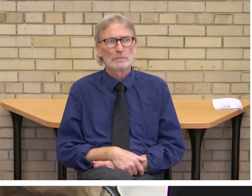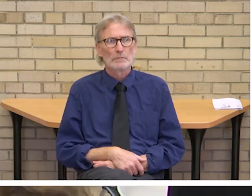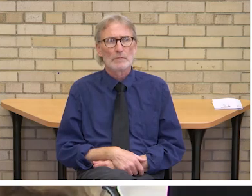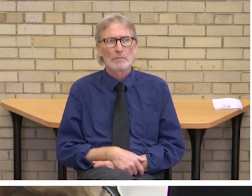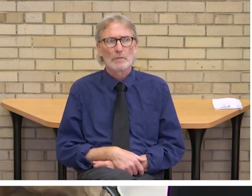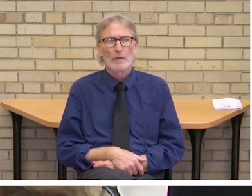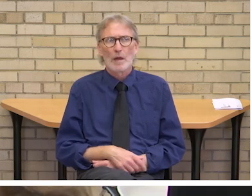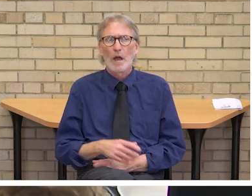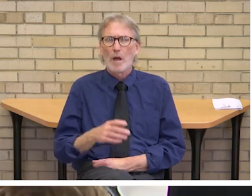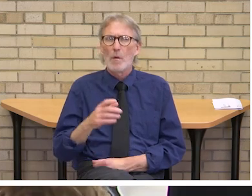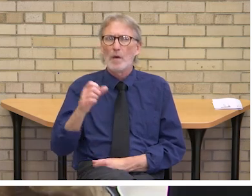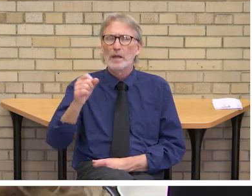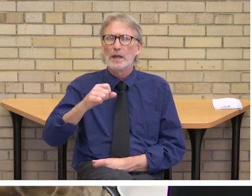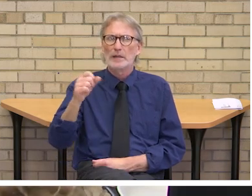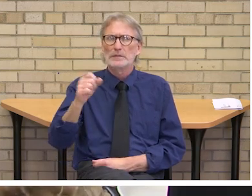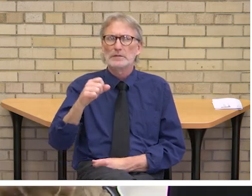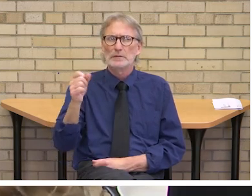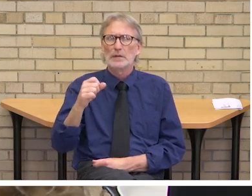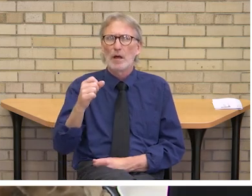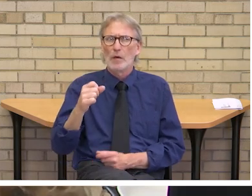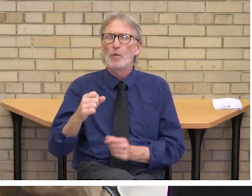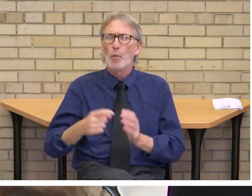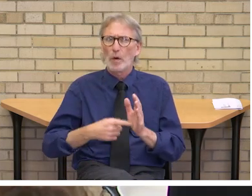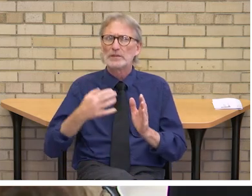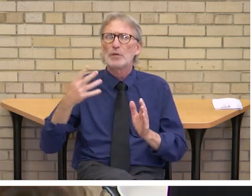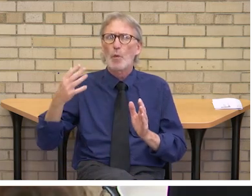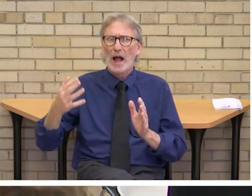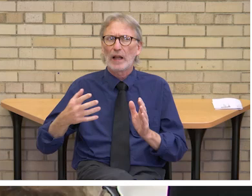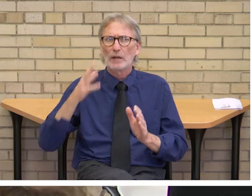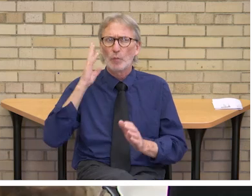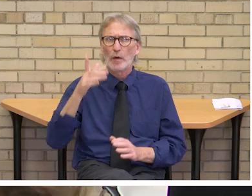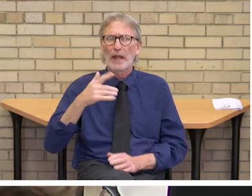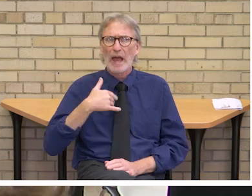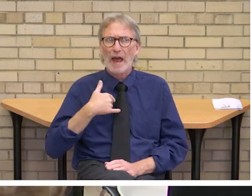Yeah, there at times there will be,